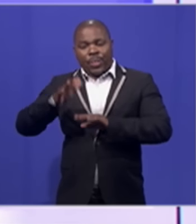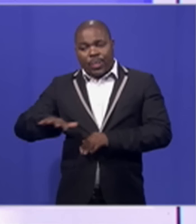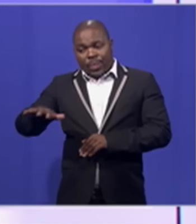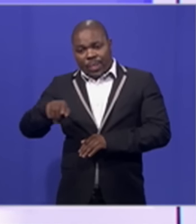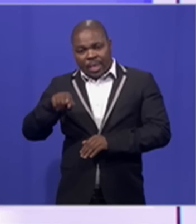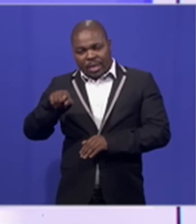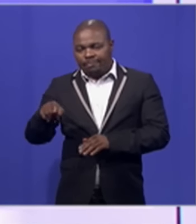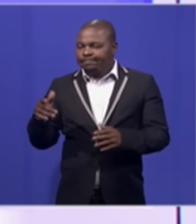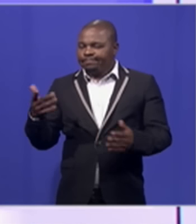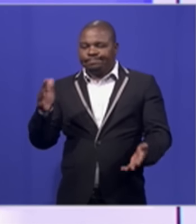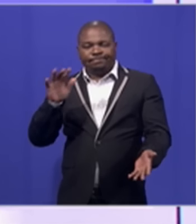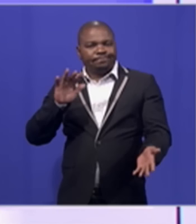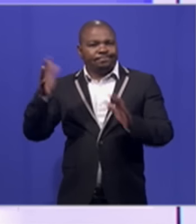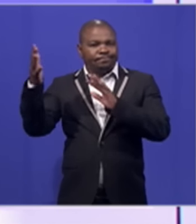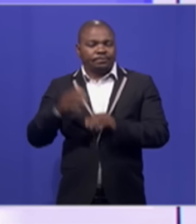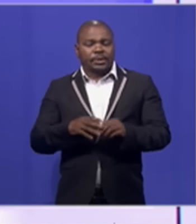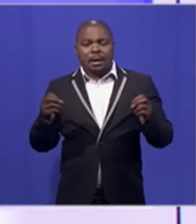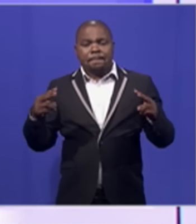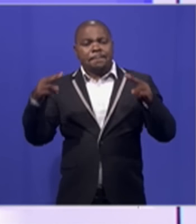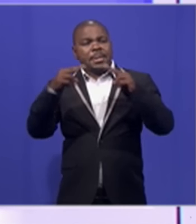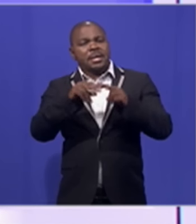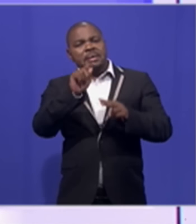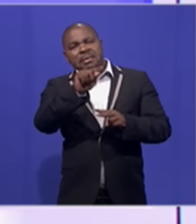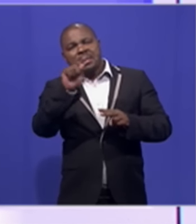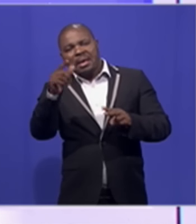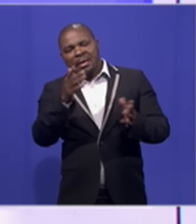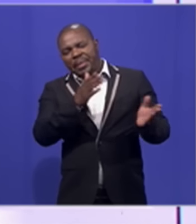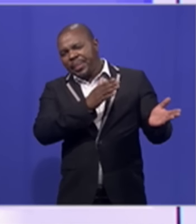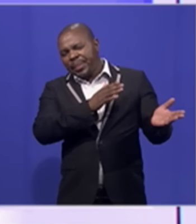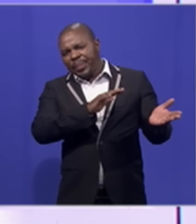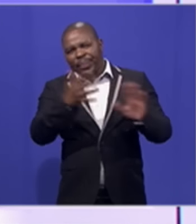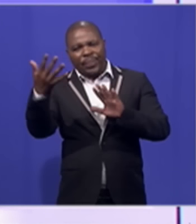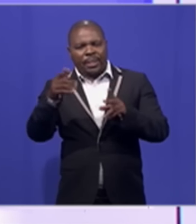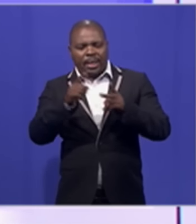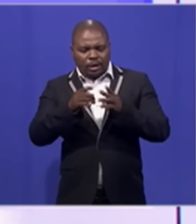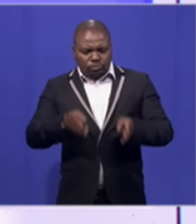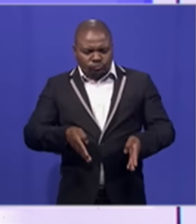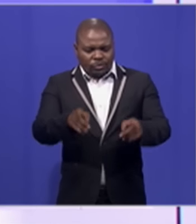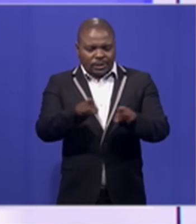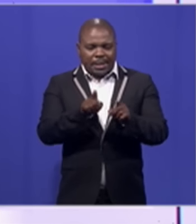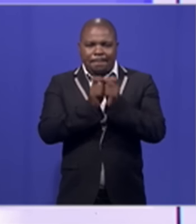leng. Marogo a mmalwa a hohotswe ke dikgola mme ditsela di senyehile.